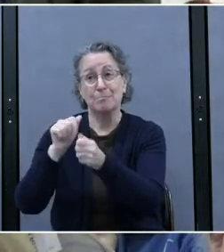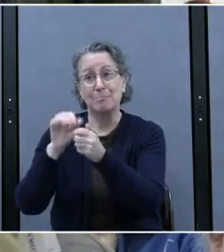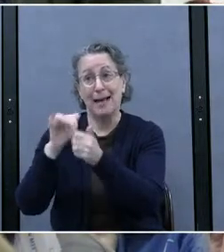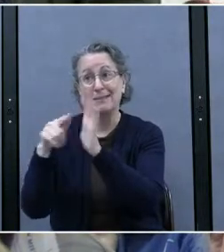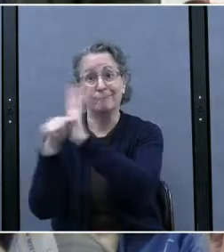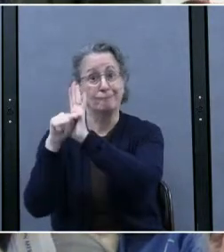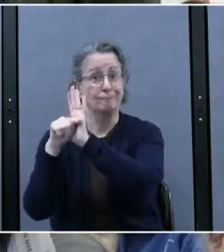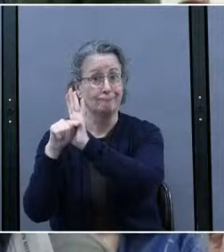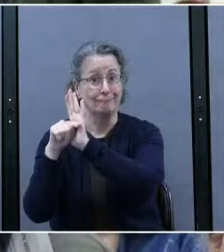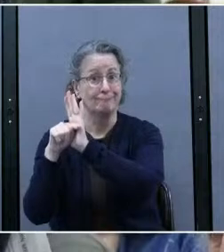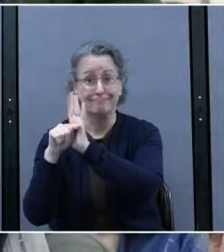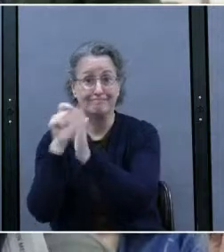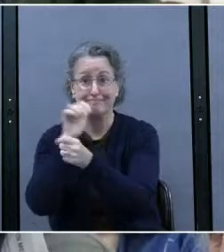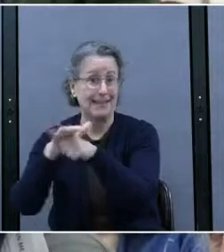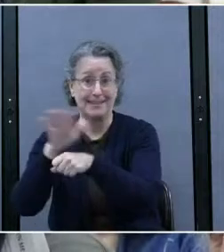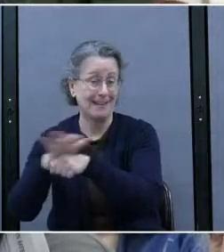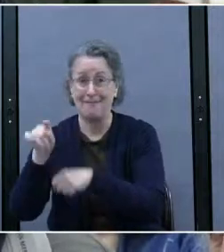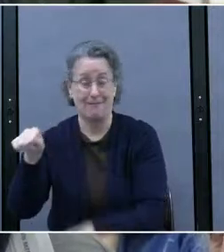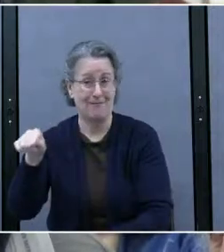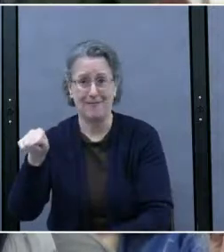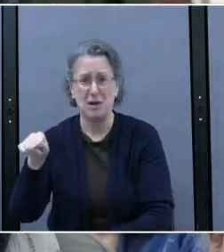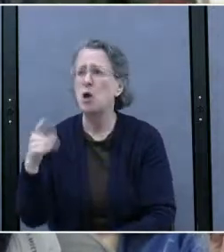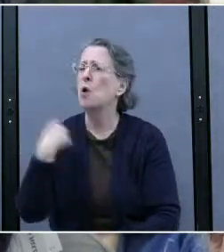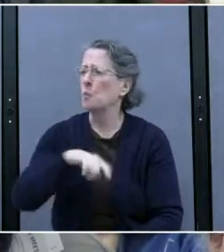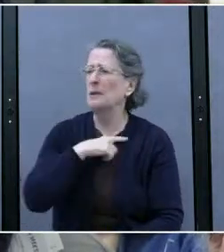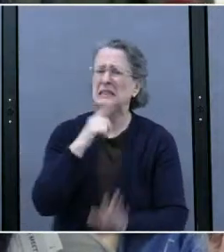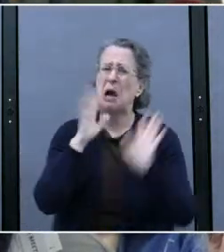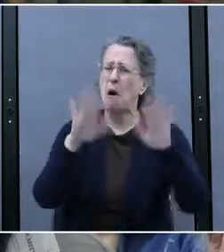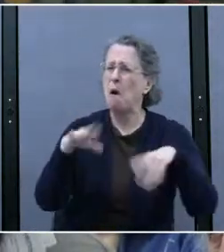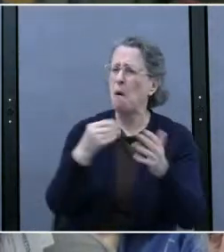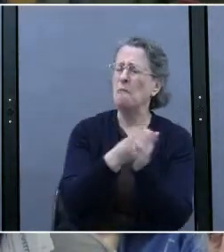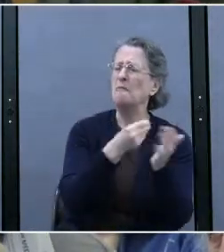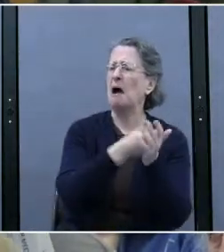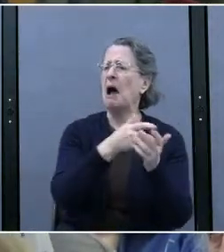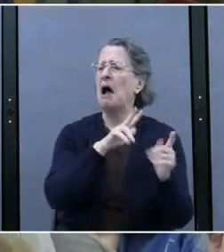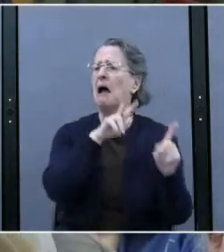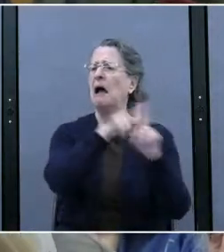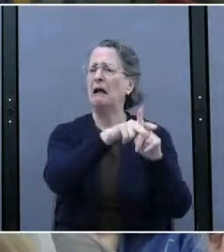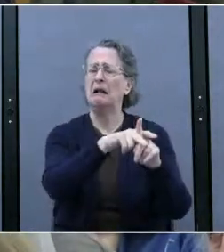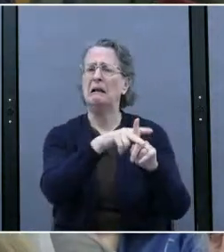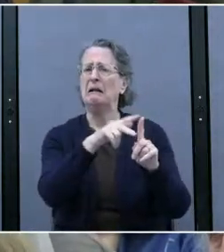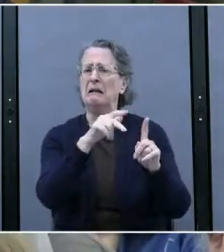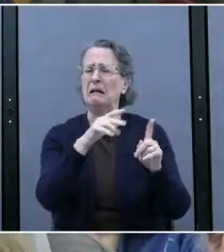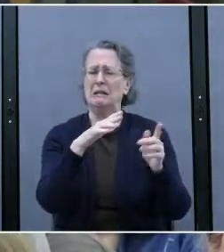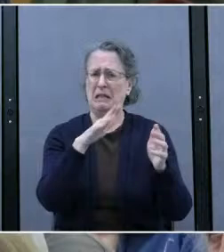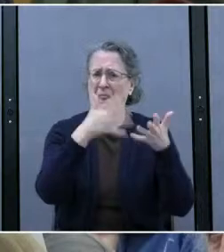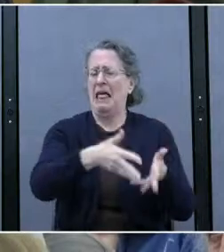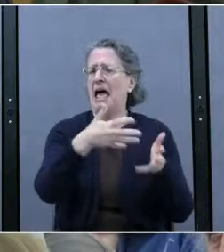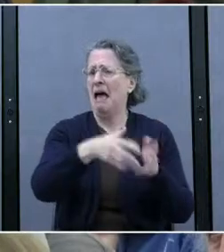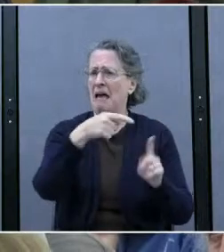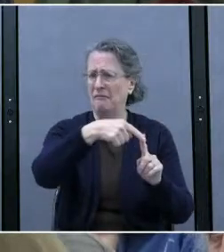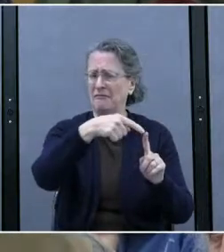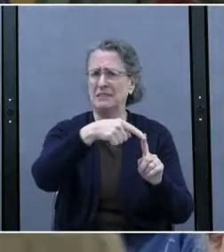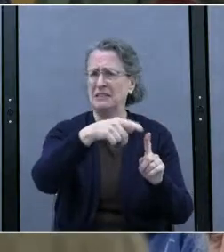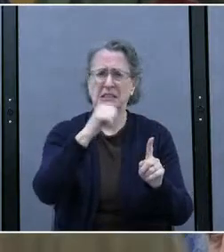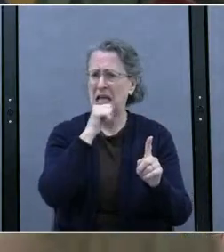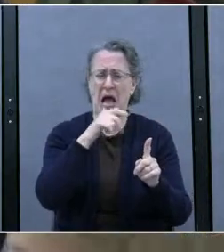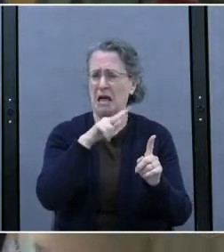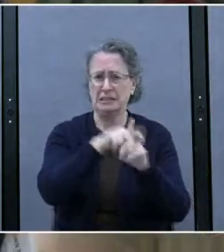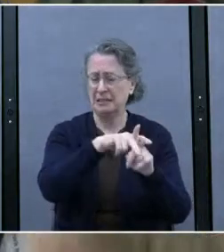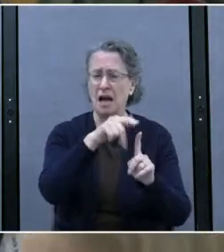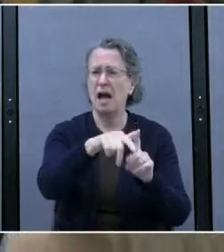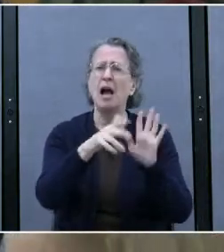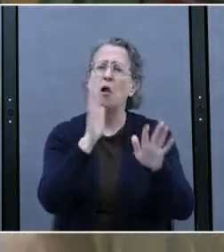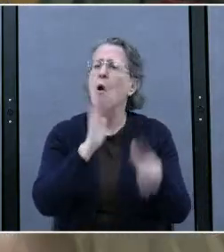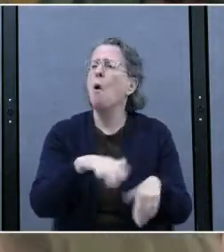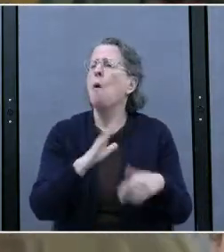have enough money in the fund balance, it's going to be okay. I think it would be really helpful for us to understand where all this